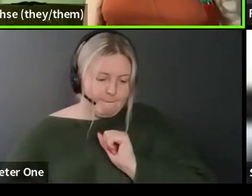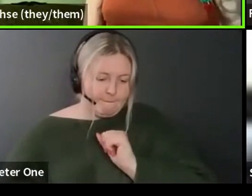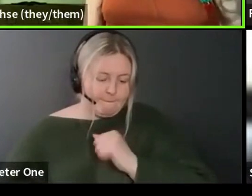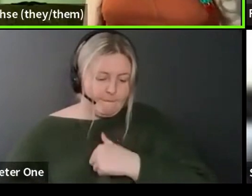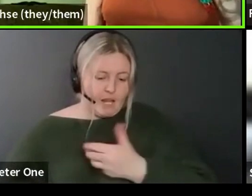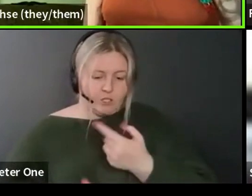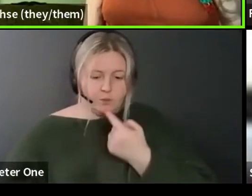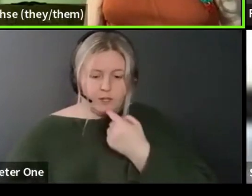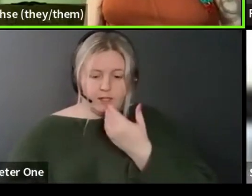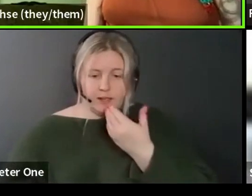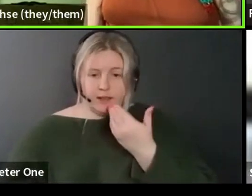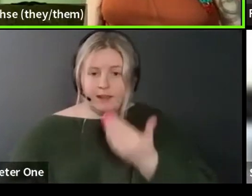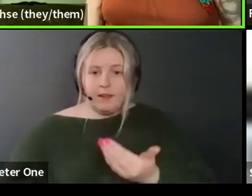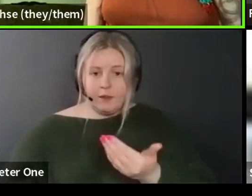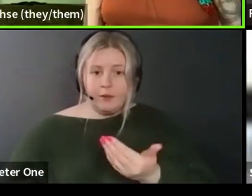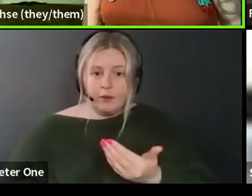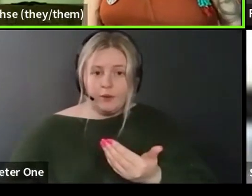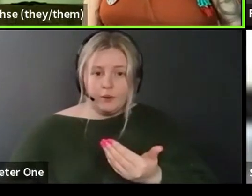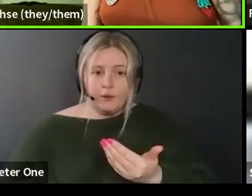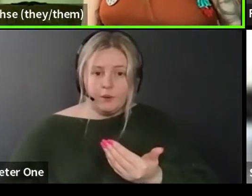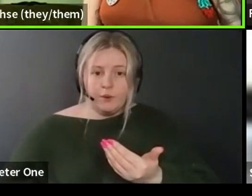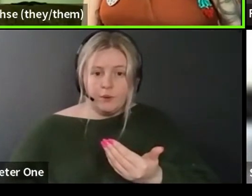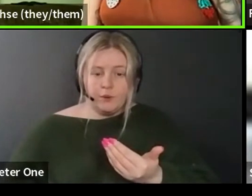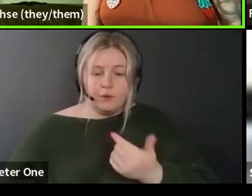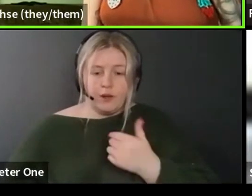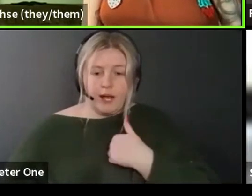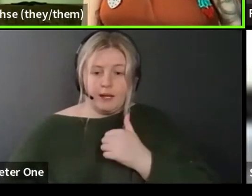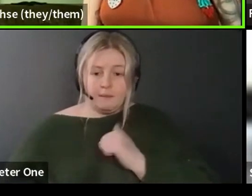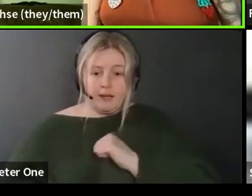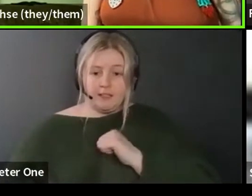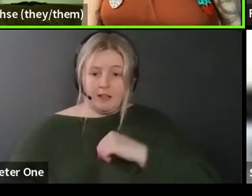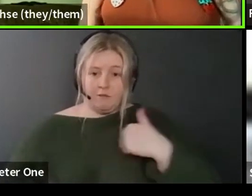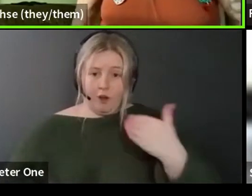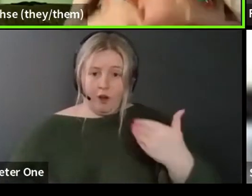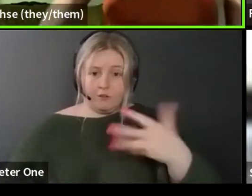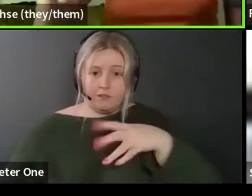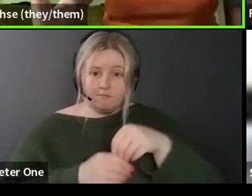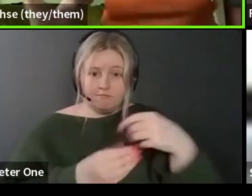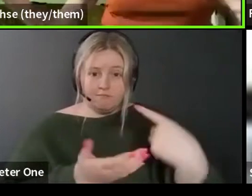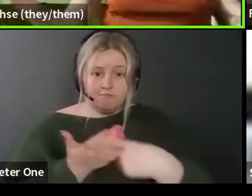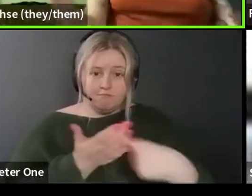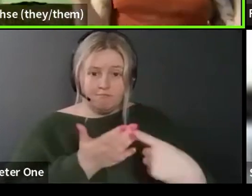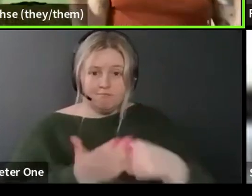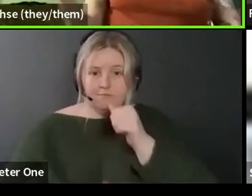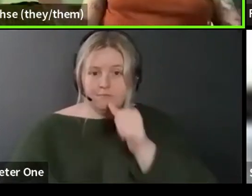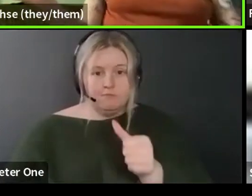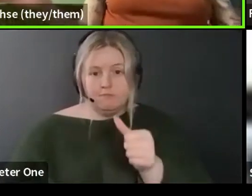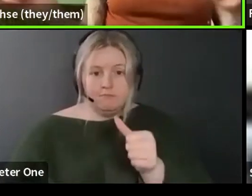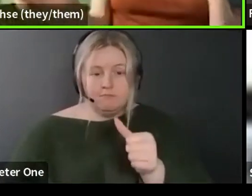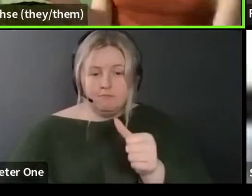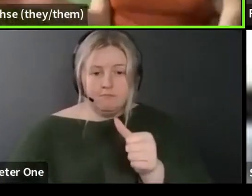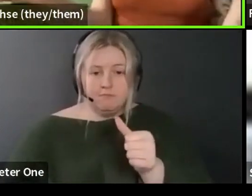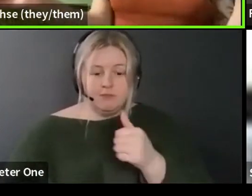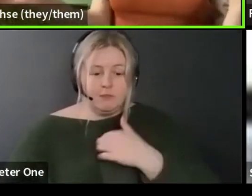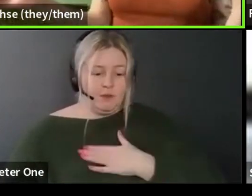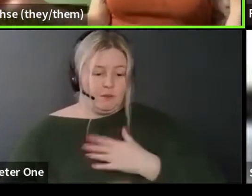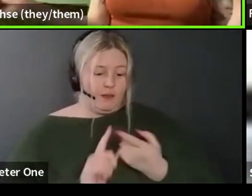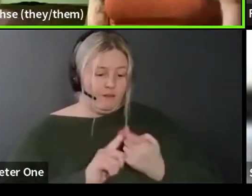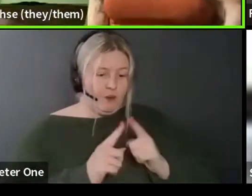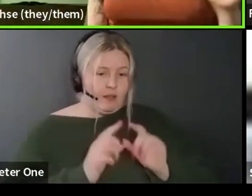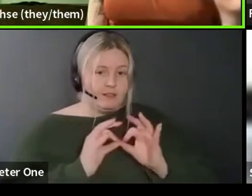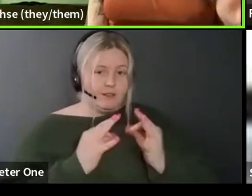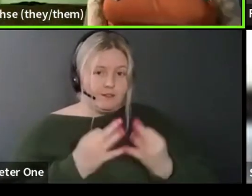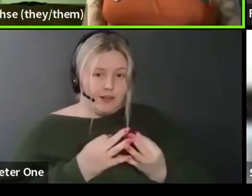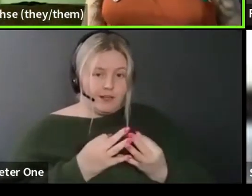you. Like it's not a conversation I get to be in often because I actually even within family and close friends, people